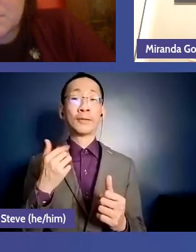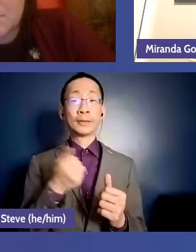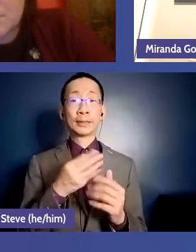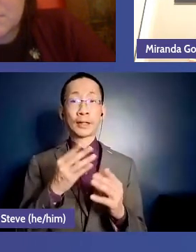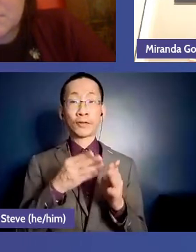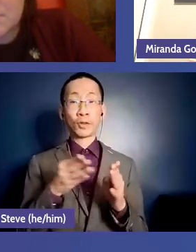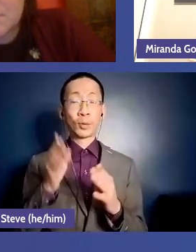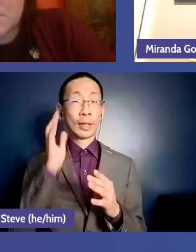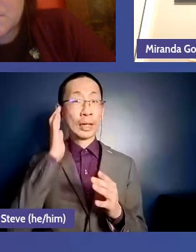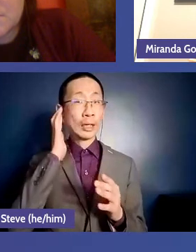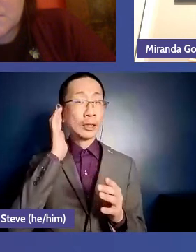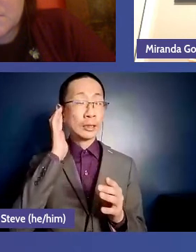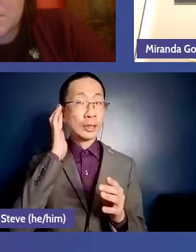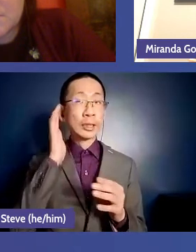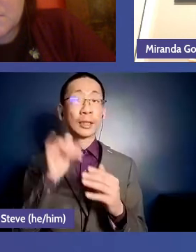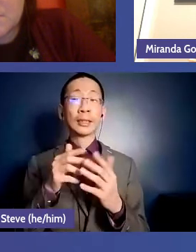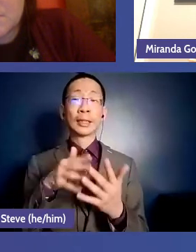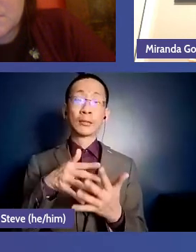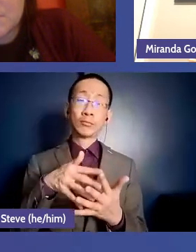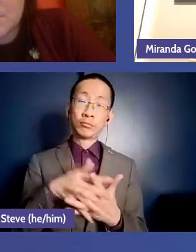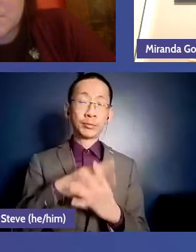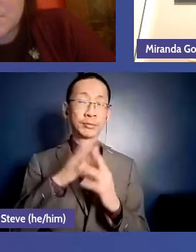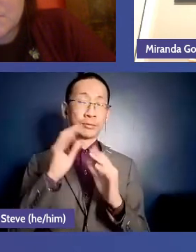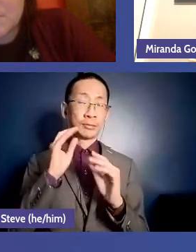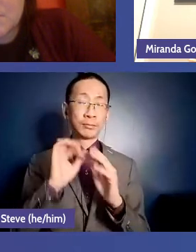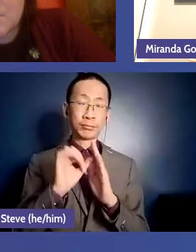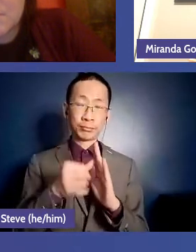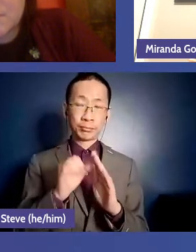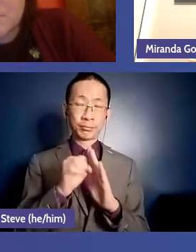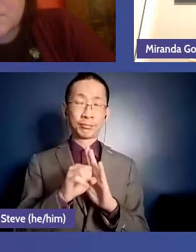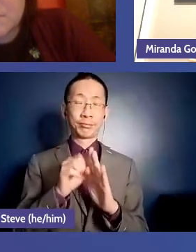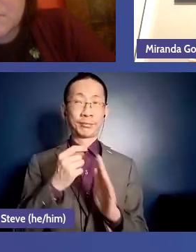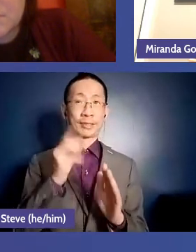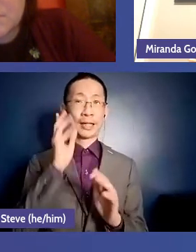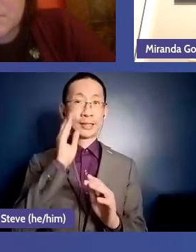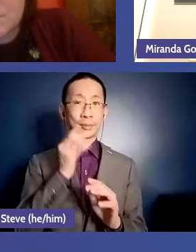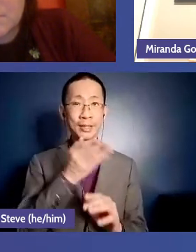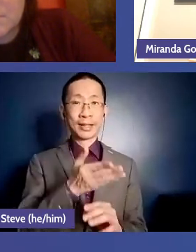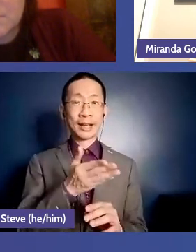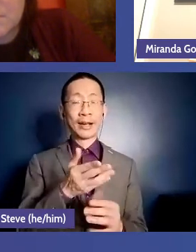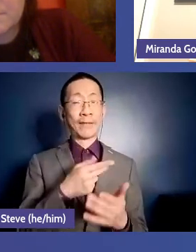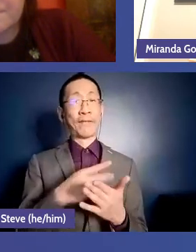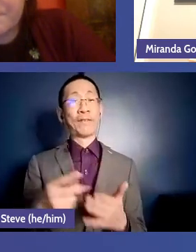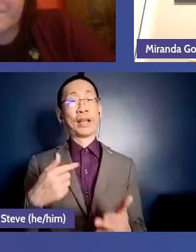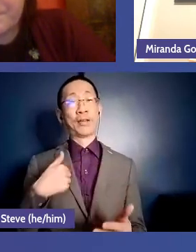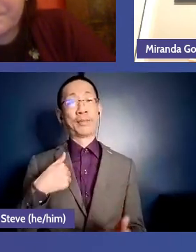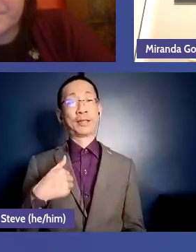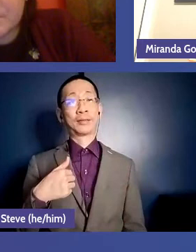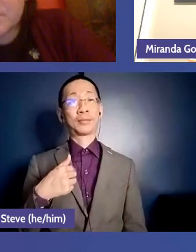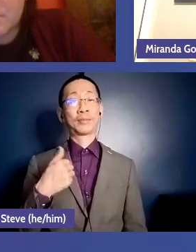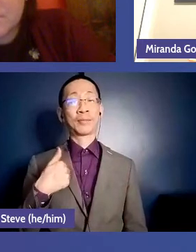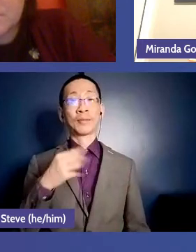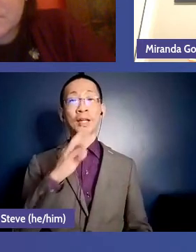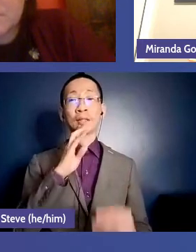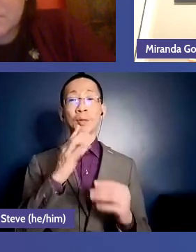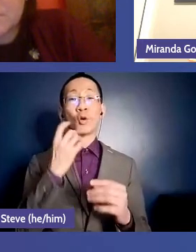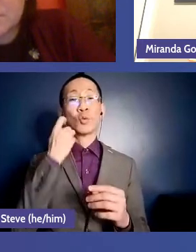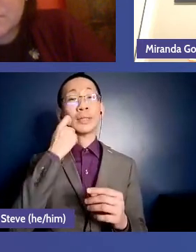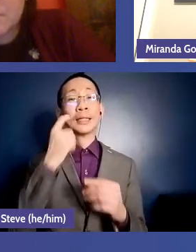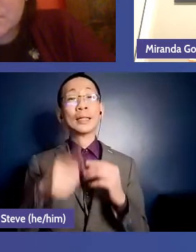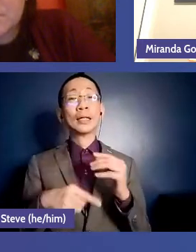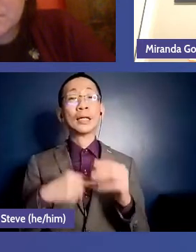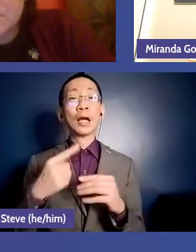the indoctrination that I experienced there failed me. You know, I spoke recently about